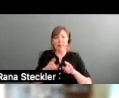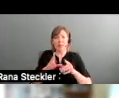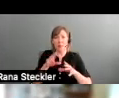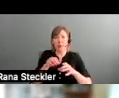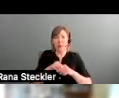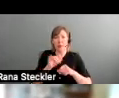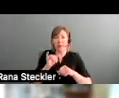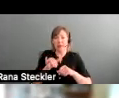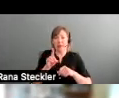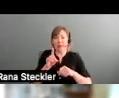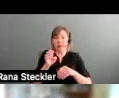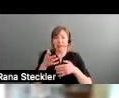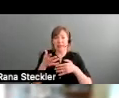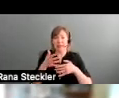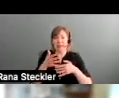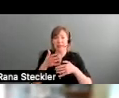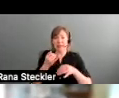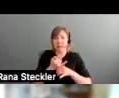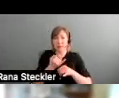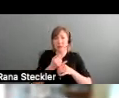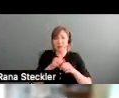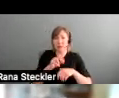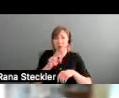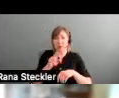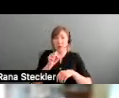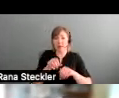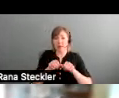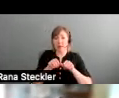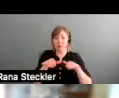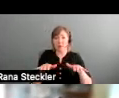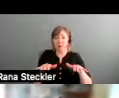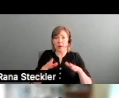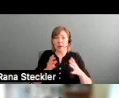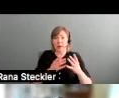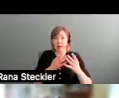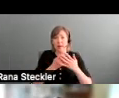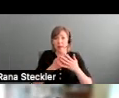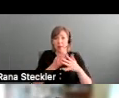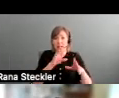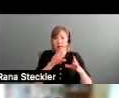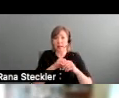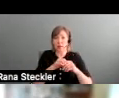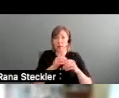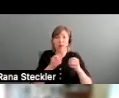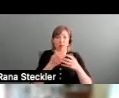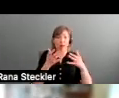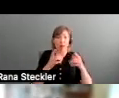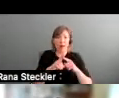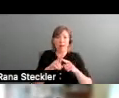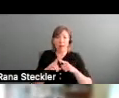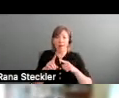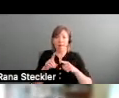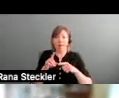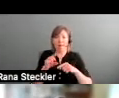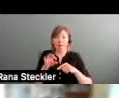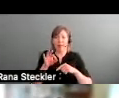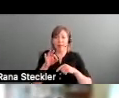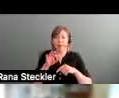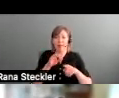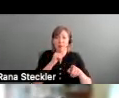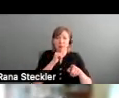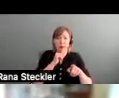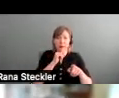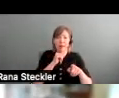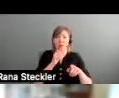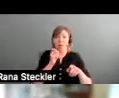within deinstitutionalization in the US is the disbursement of confinement into a lot of